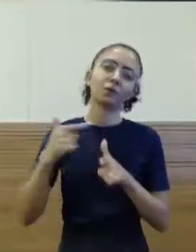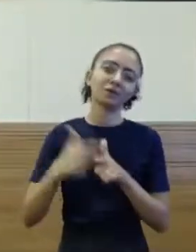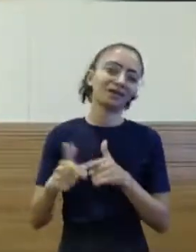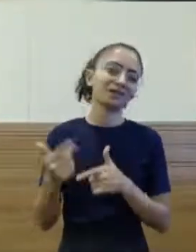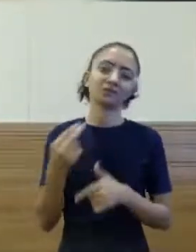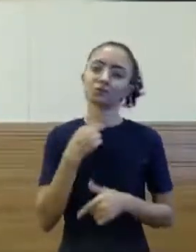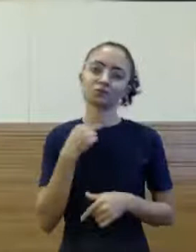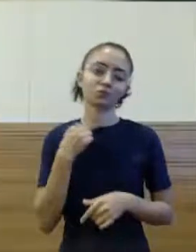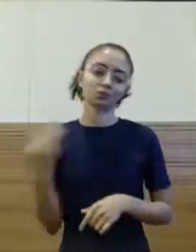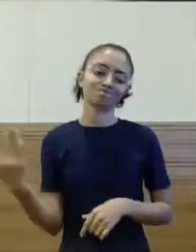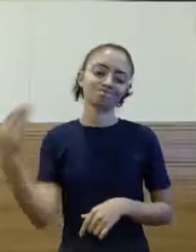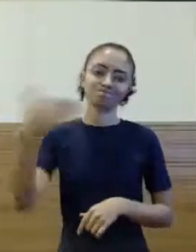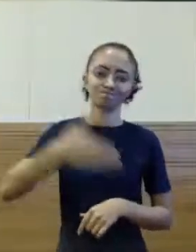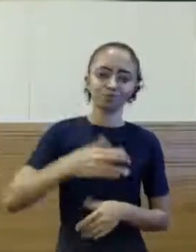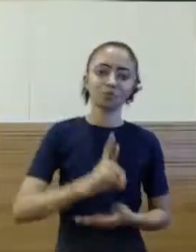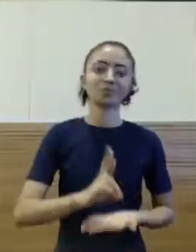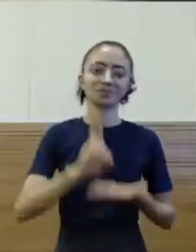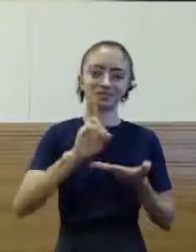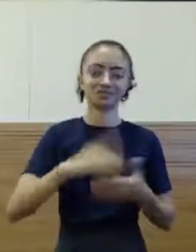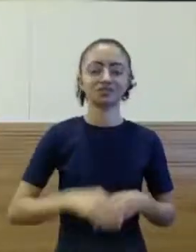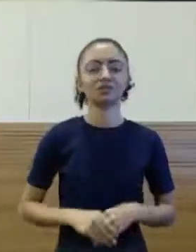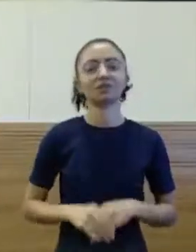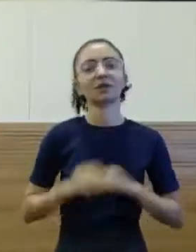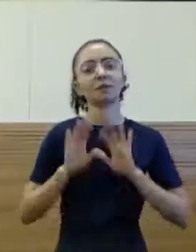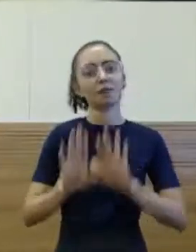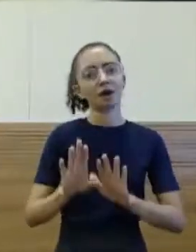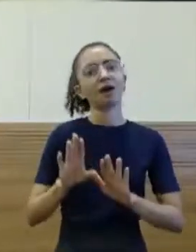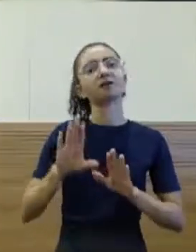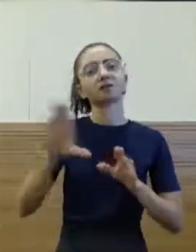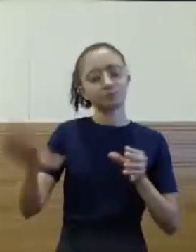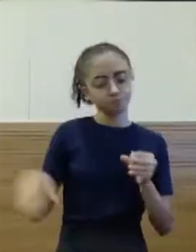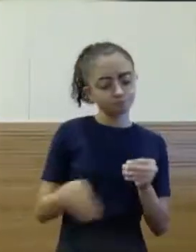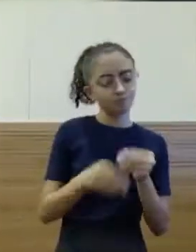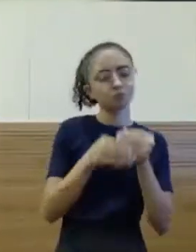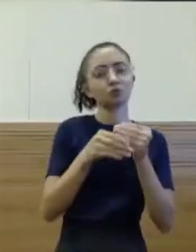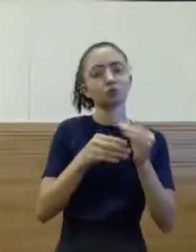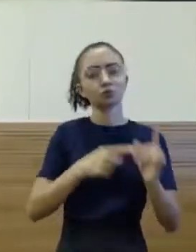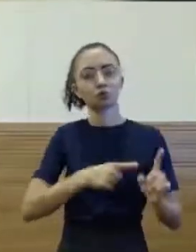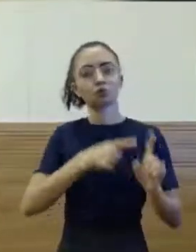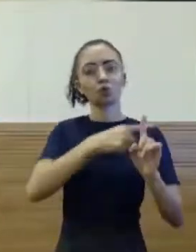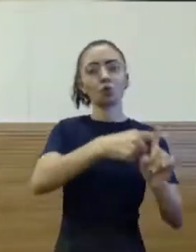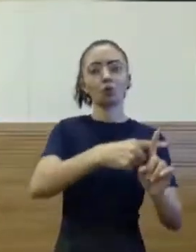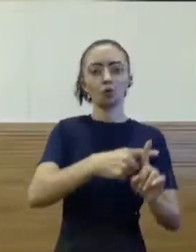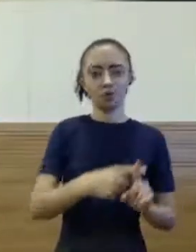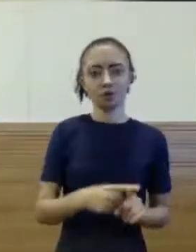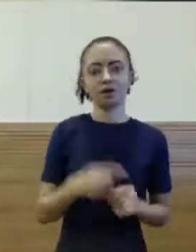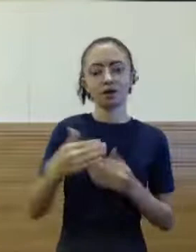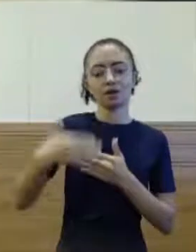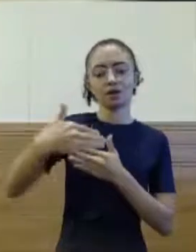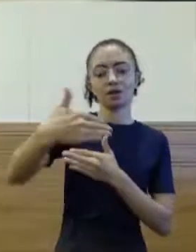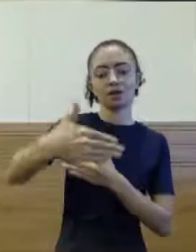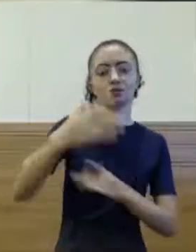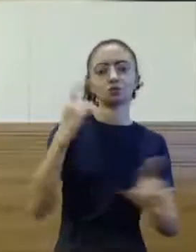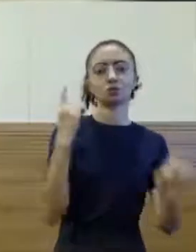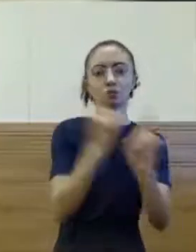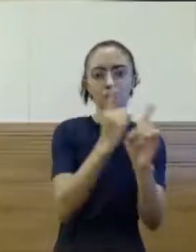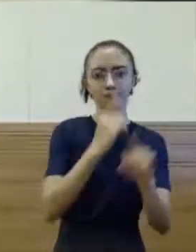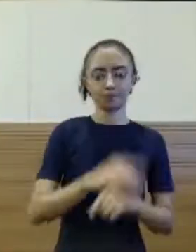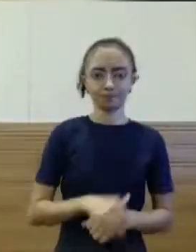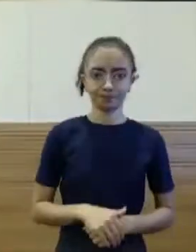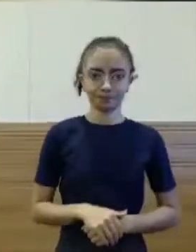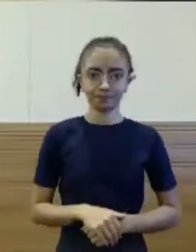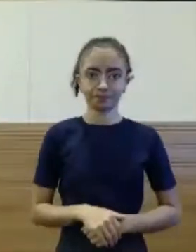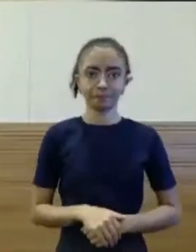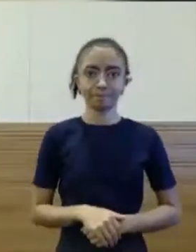and was they were not able to be with us in this meeting, but certainly will join the group in the next